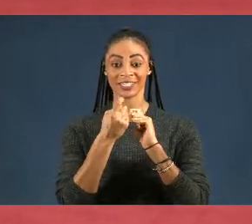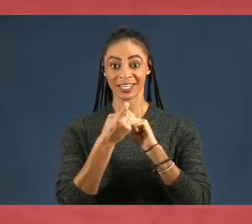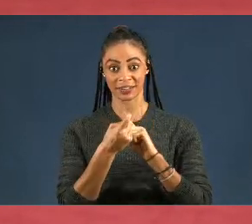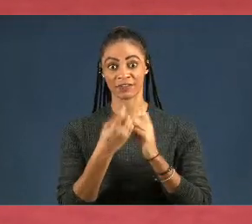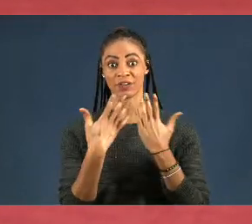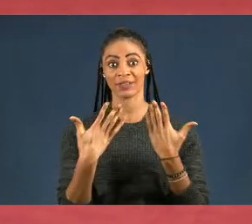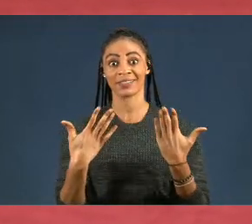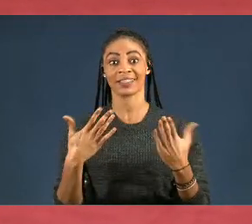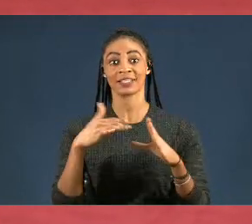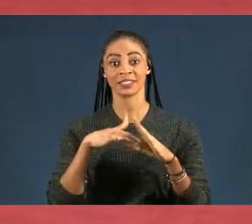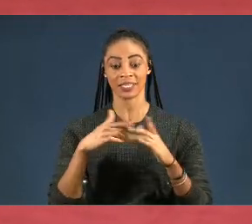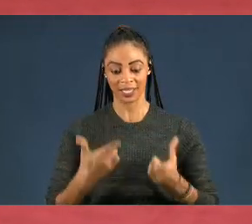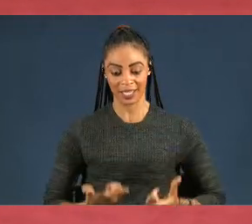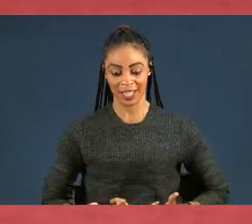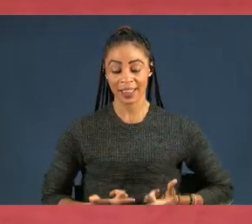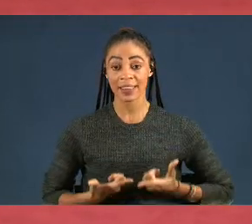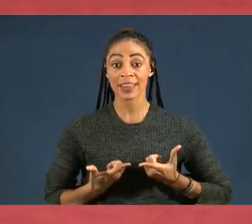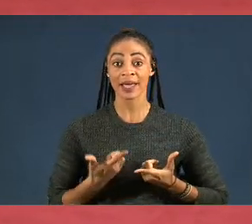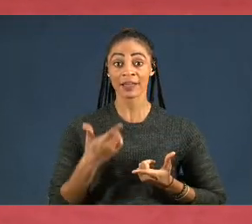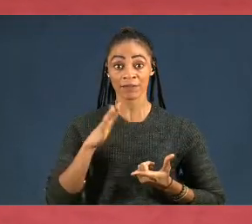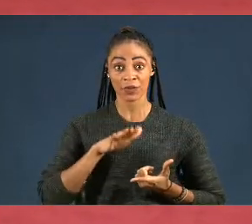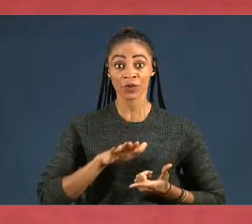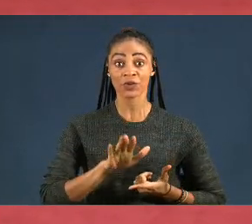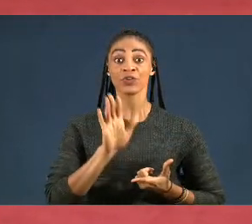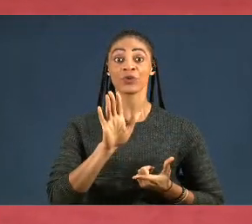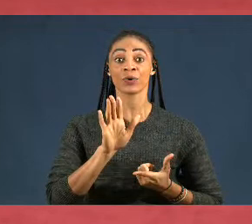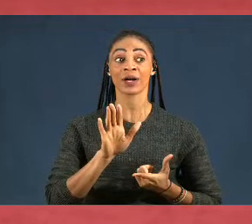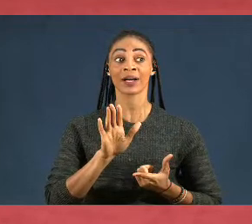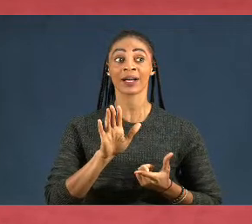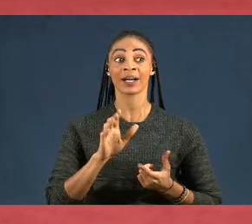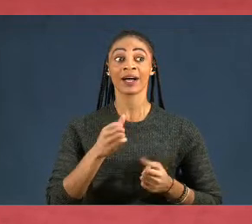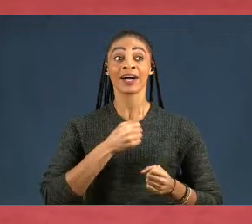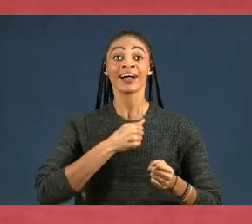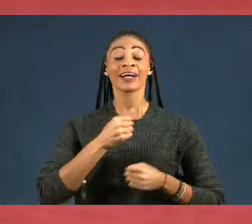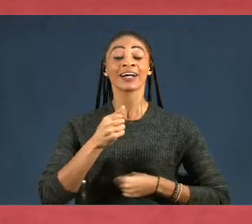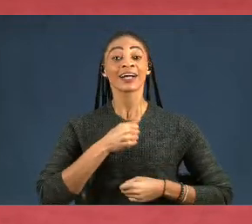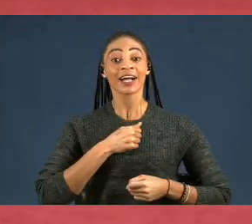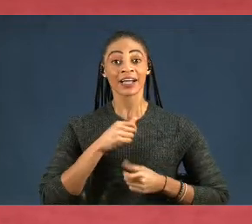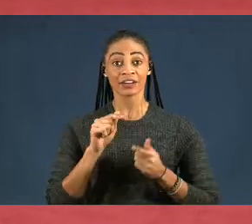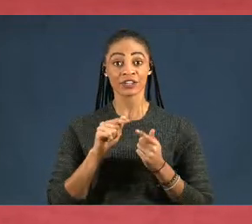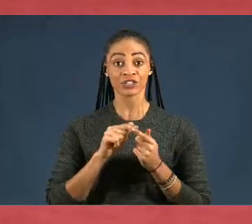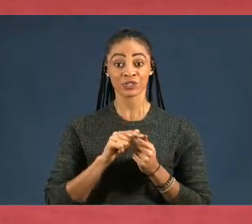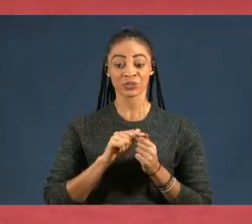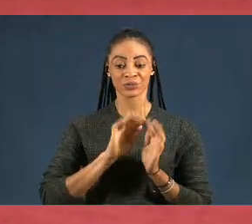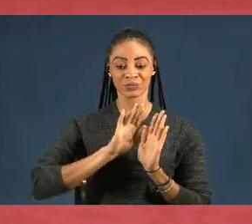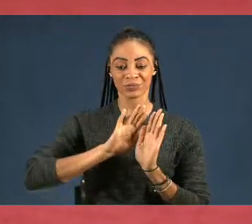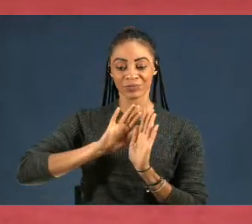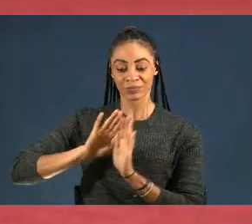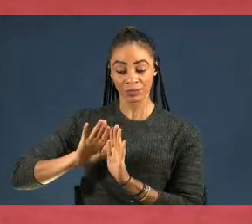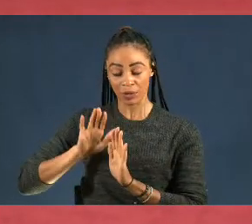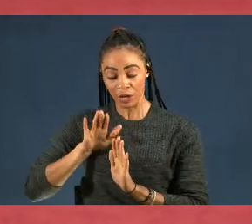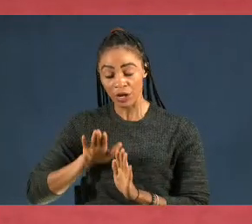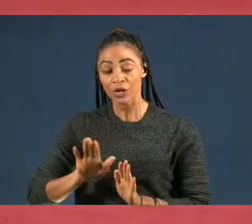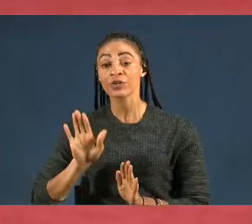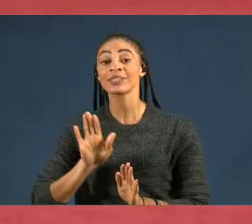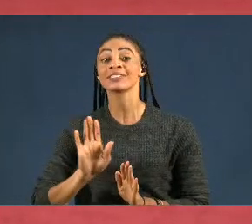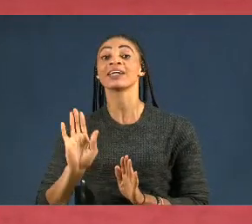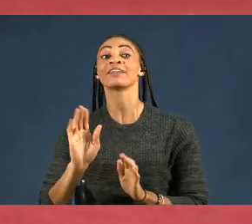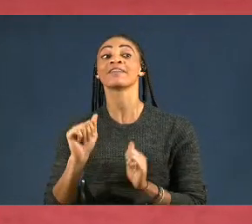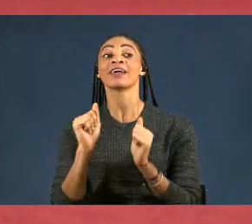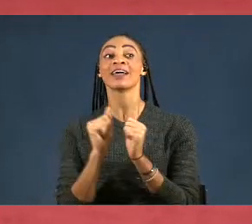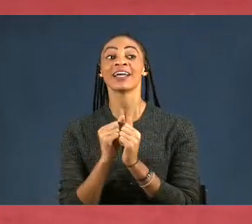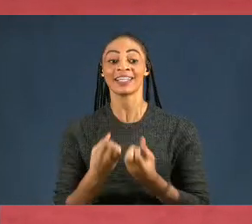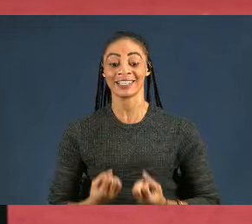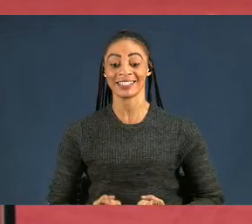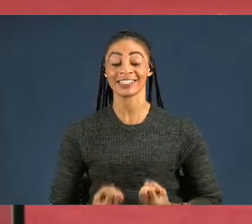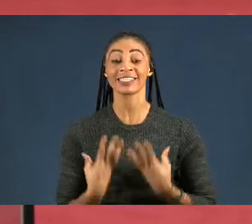Courage to abandon yourself and say that I'm going to invest in this family. I'm going to give this